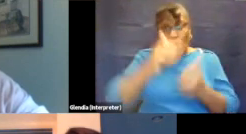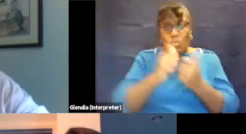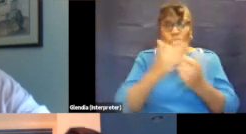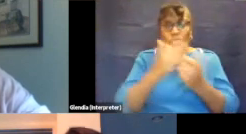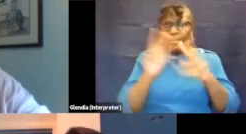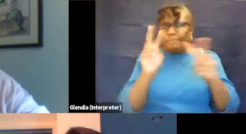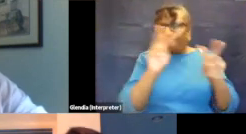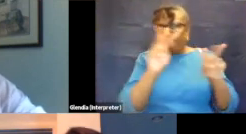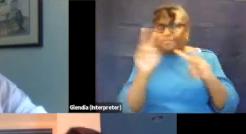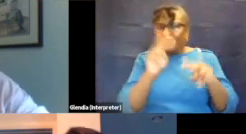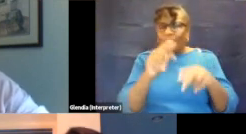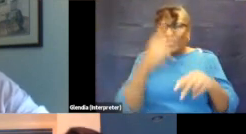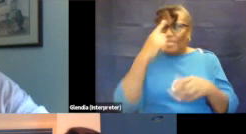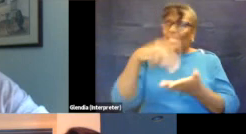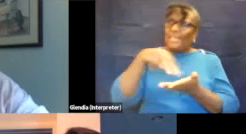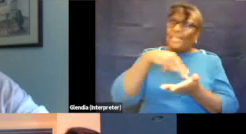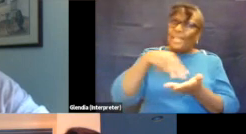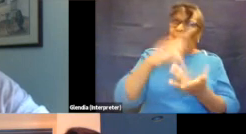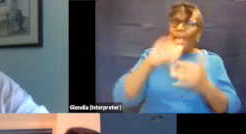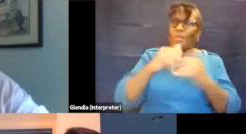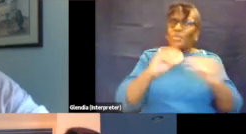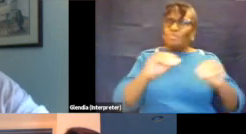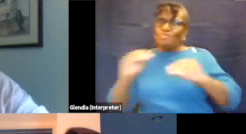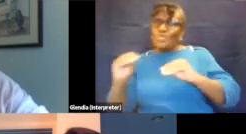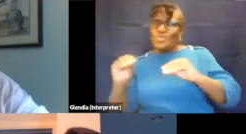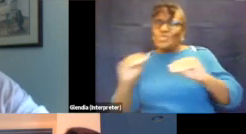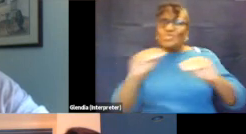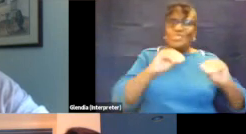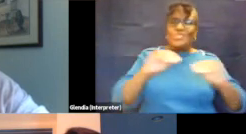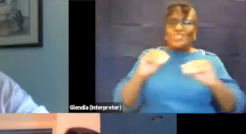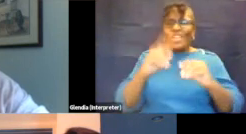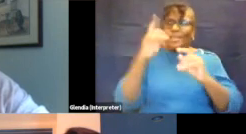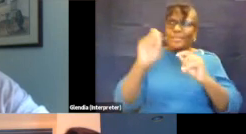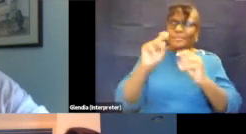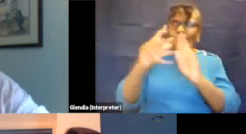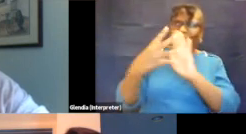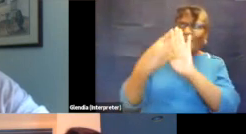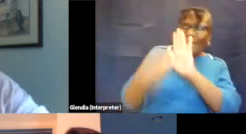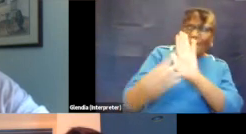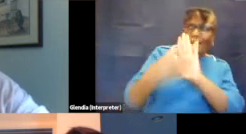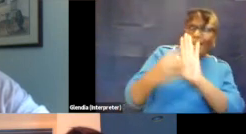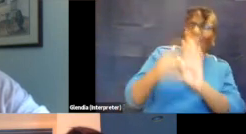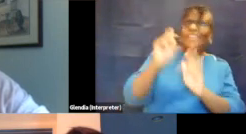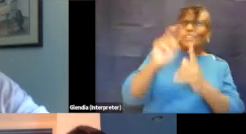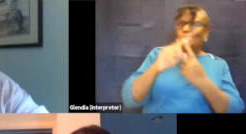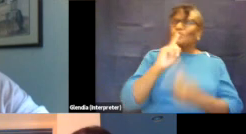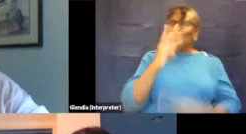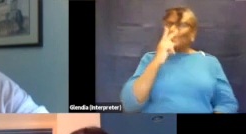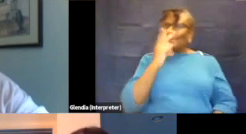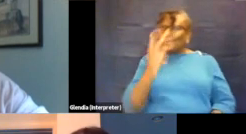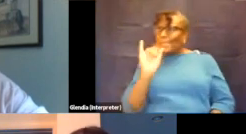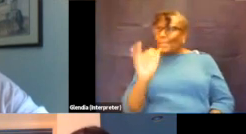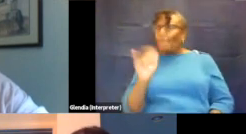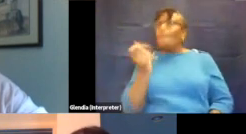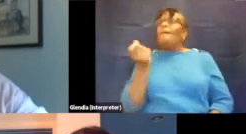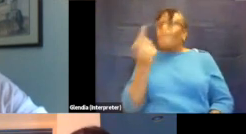access, because with dance, you think about the moves and all of that, of being able to mimic that, but they need really good visual access. So just talking about